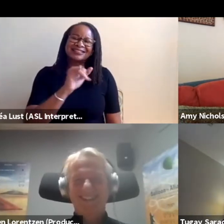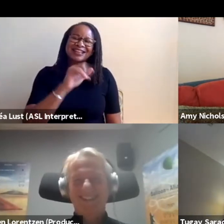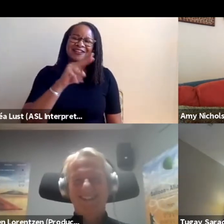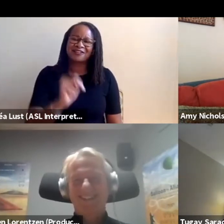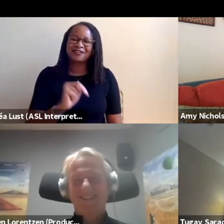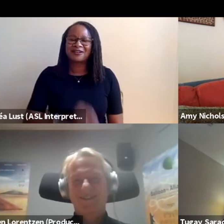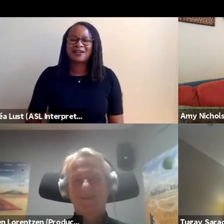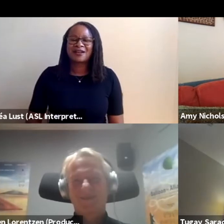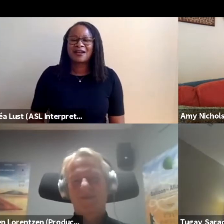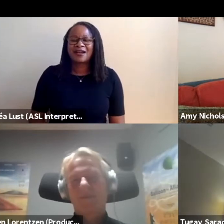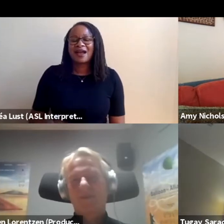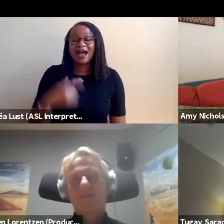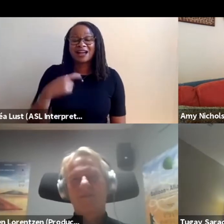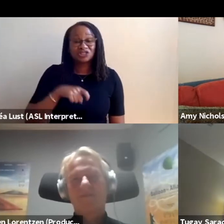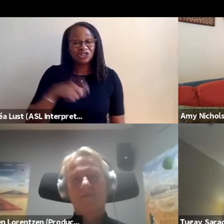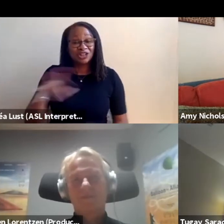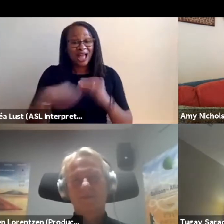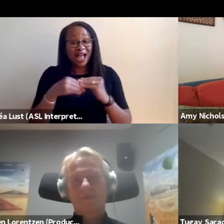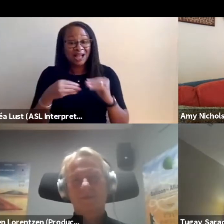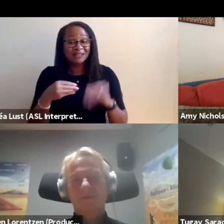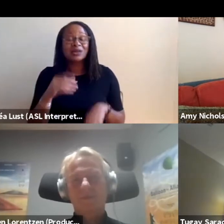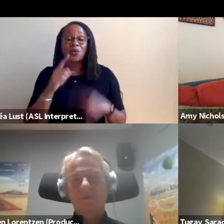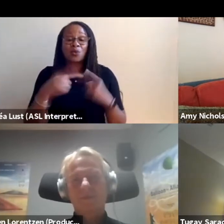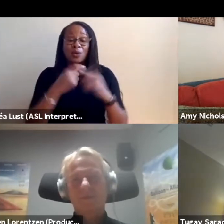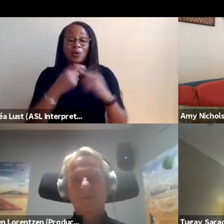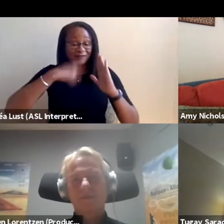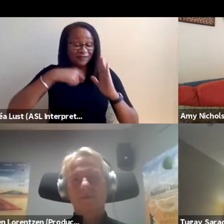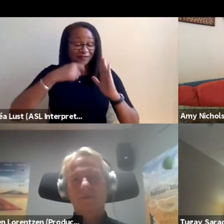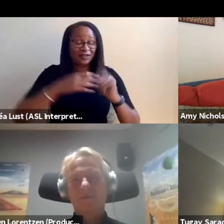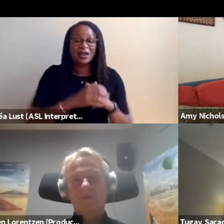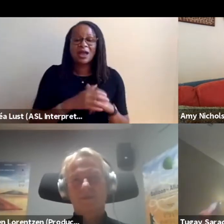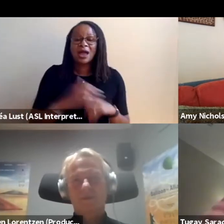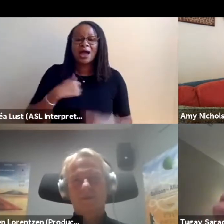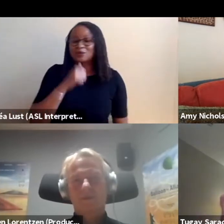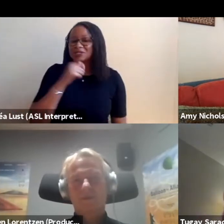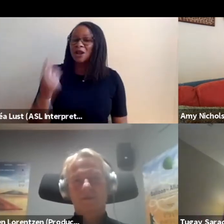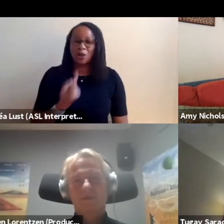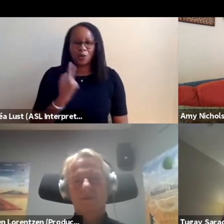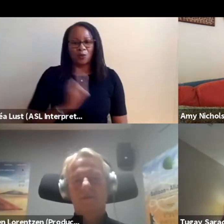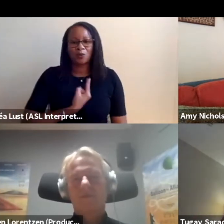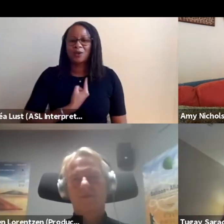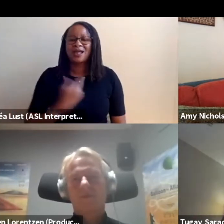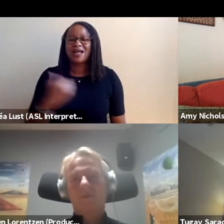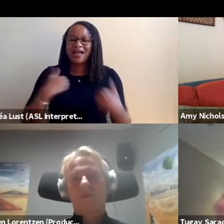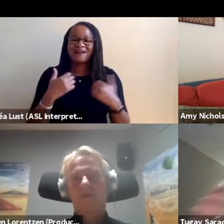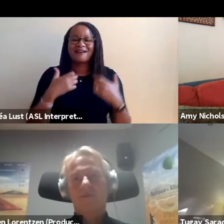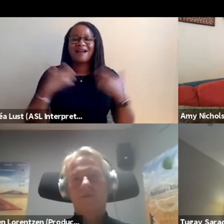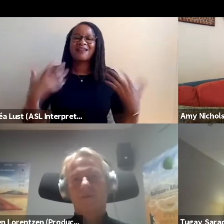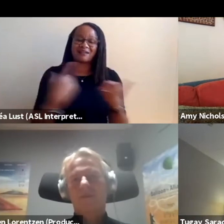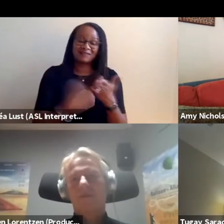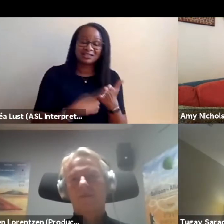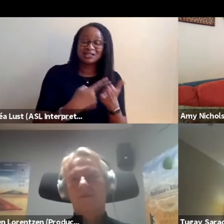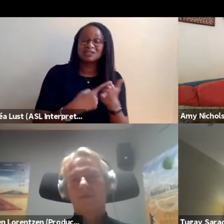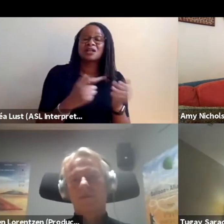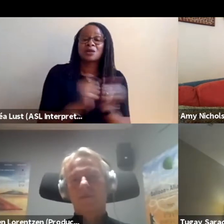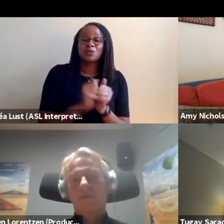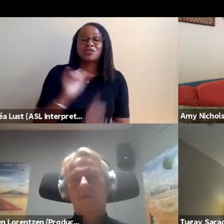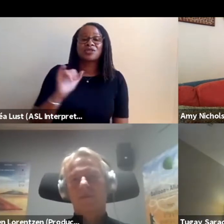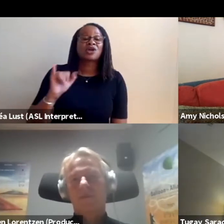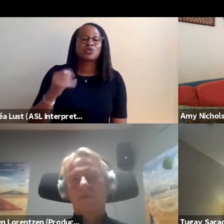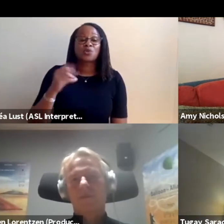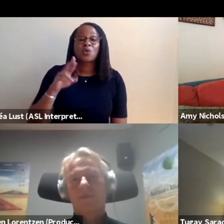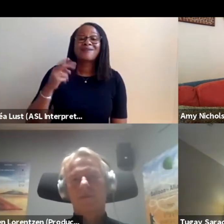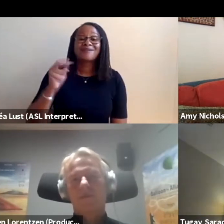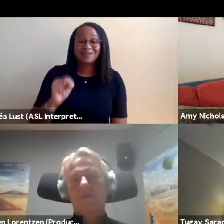say that when we were filming, so I was not alone. So I was having lots of discussions with Jørgen, and I was having lots